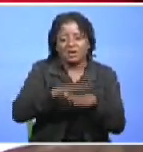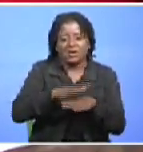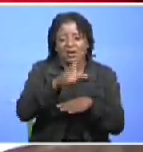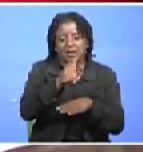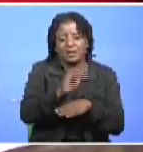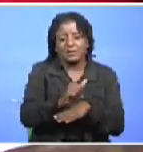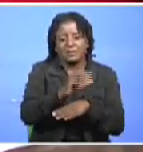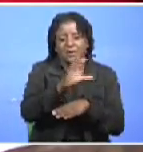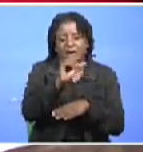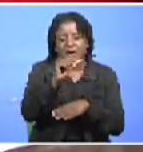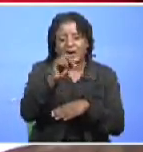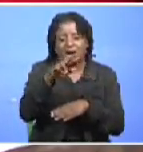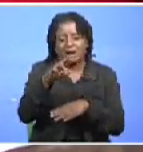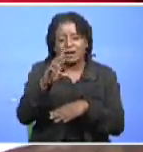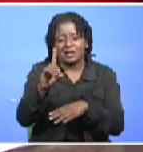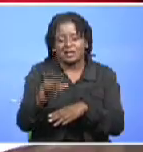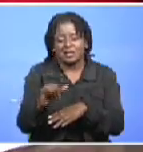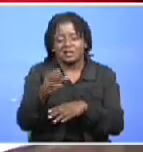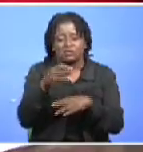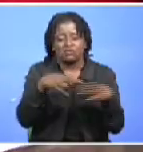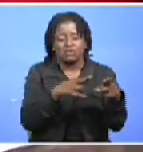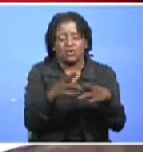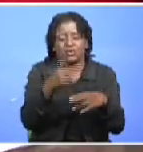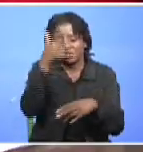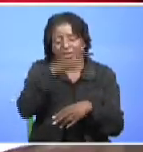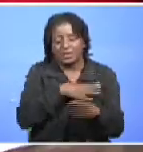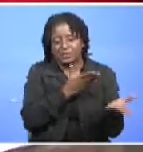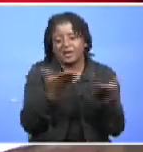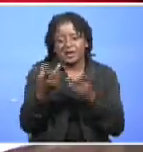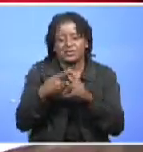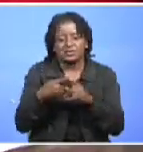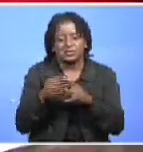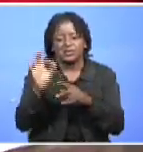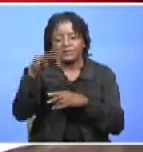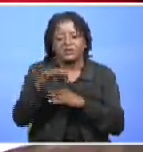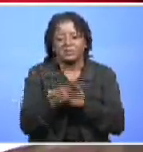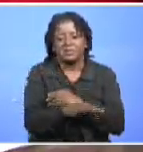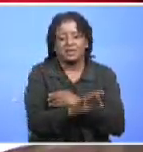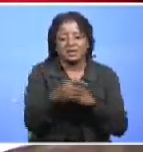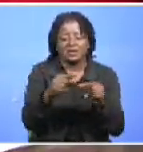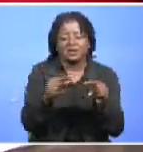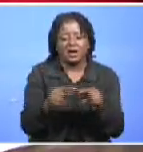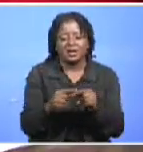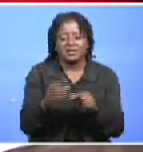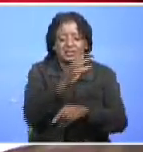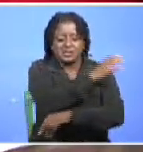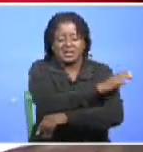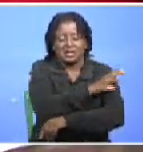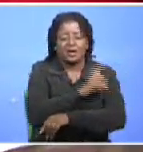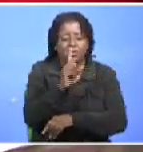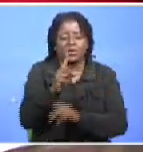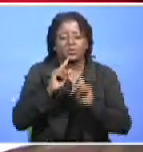Road. Authorities say the men were taken to the Flamingo Gardens Clinic, where one of them was pronounced dead.